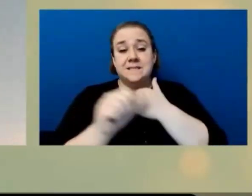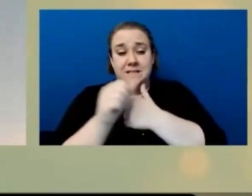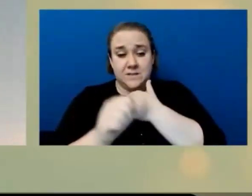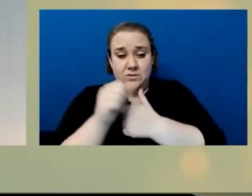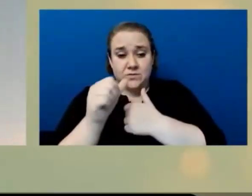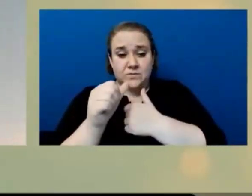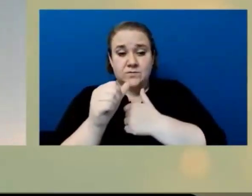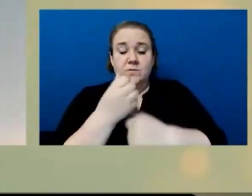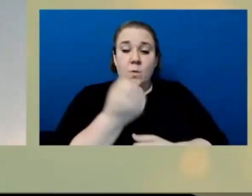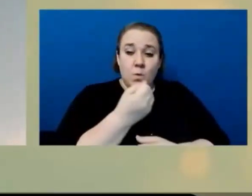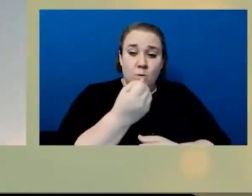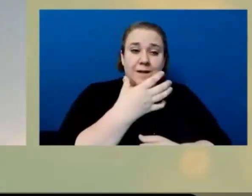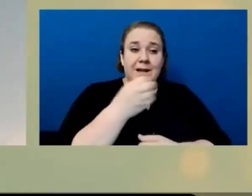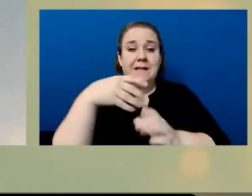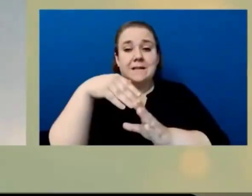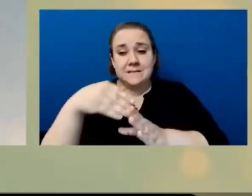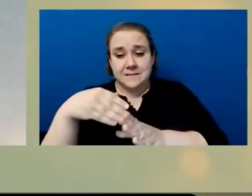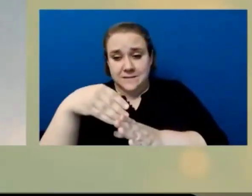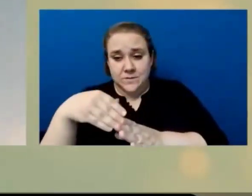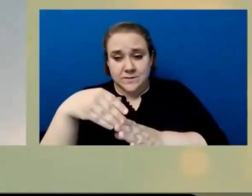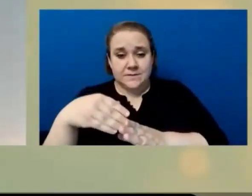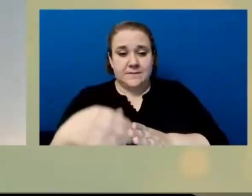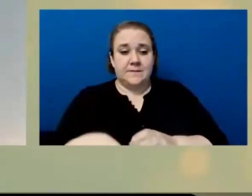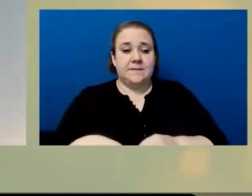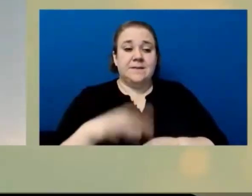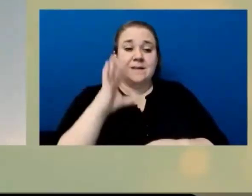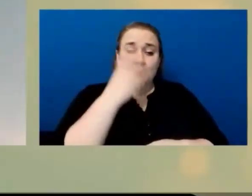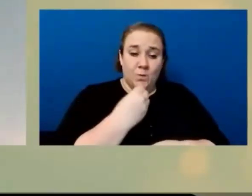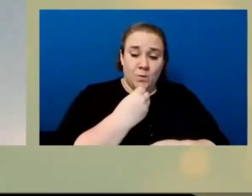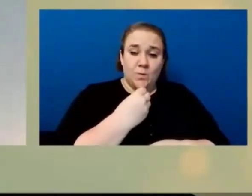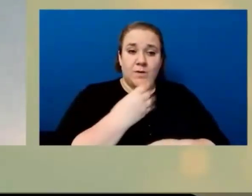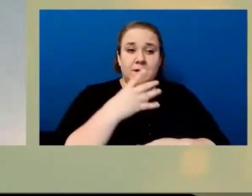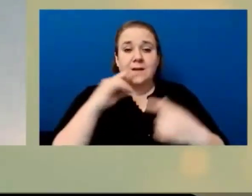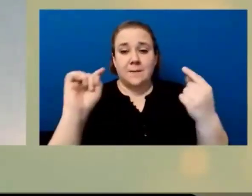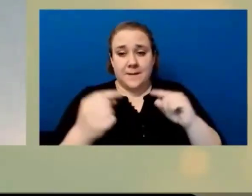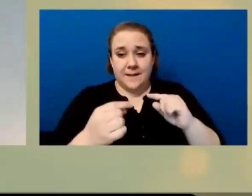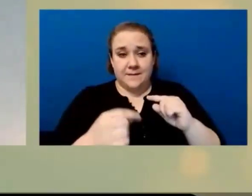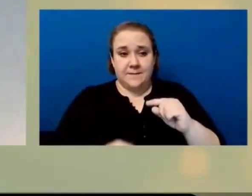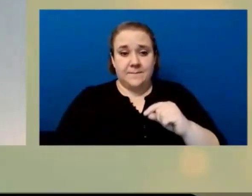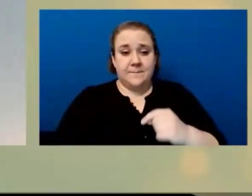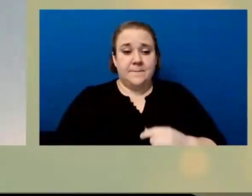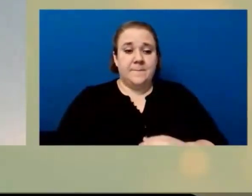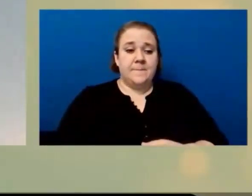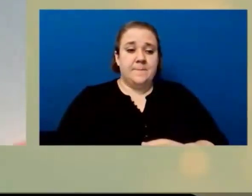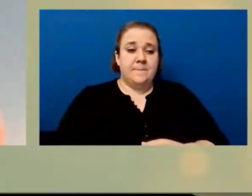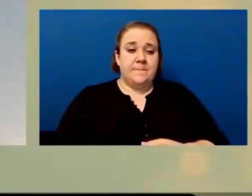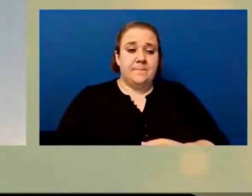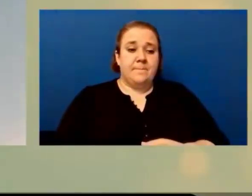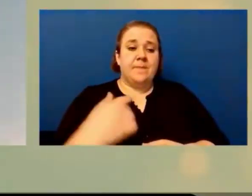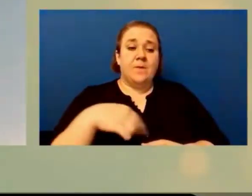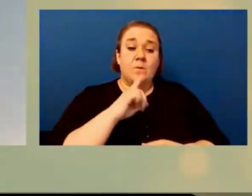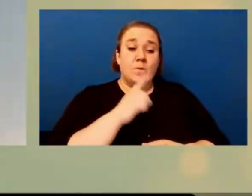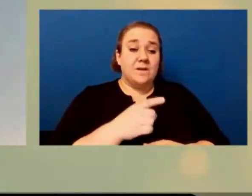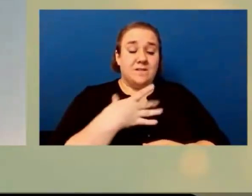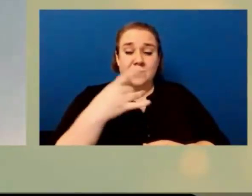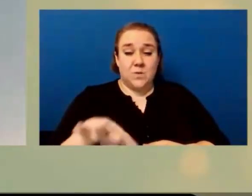Sometimes we try to slash and hack away at the web to avoid that second part. Maybe if we could just cut ourselves away